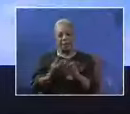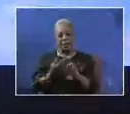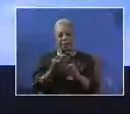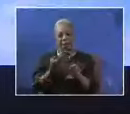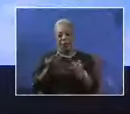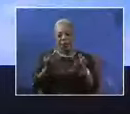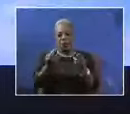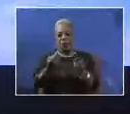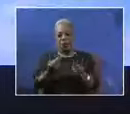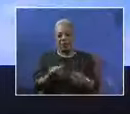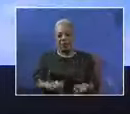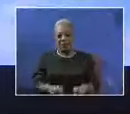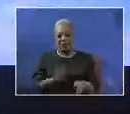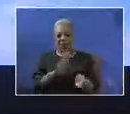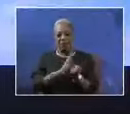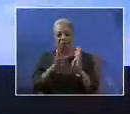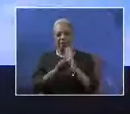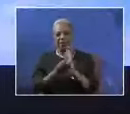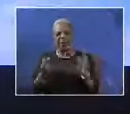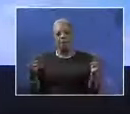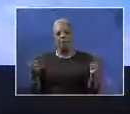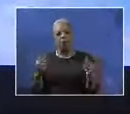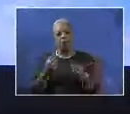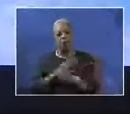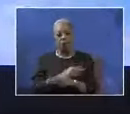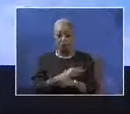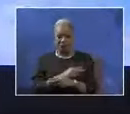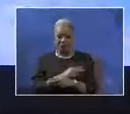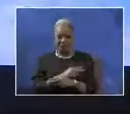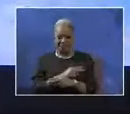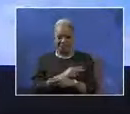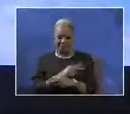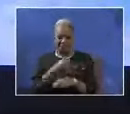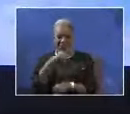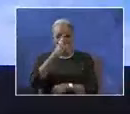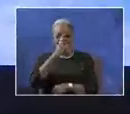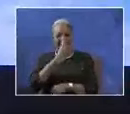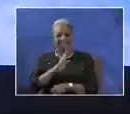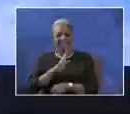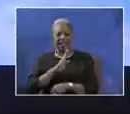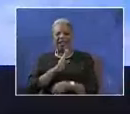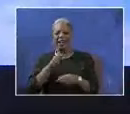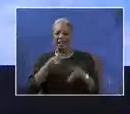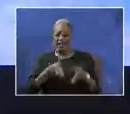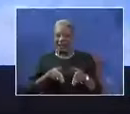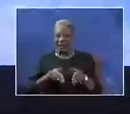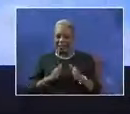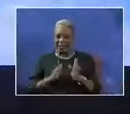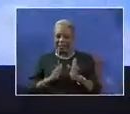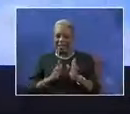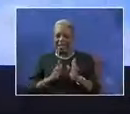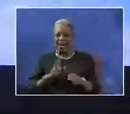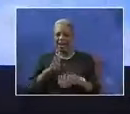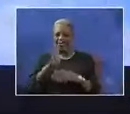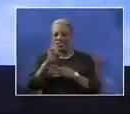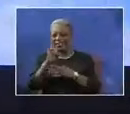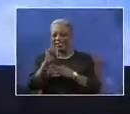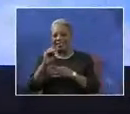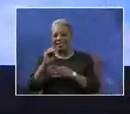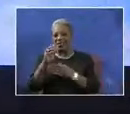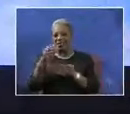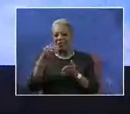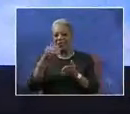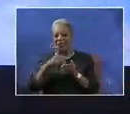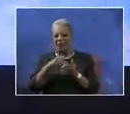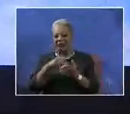See, it might look bad that God allowed 70,000 to die.